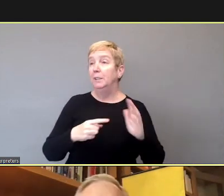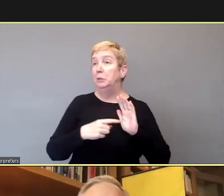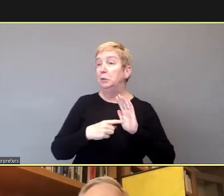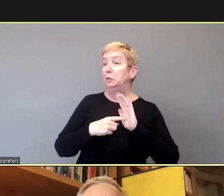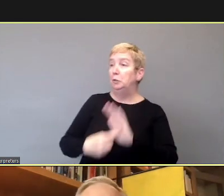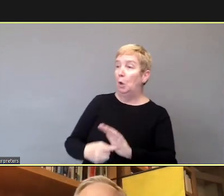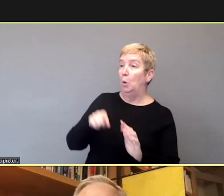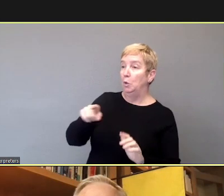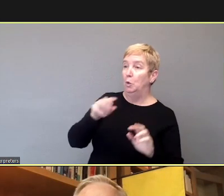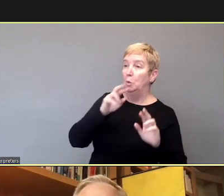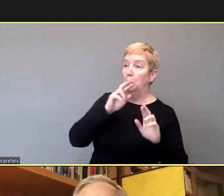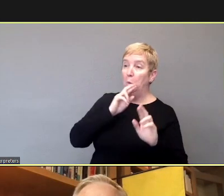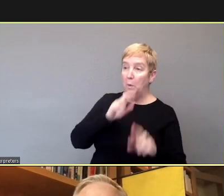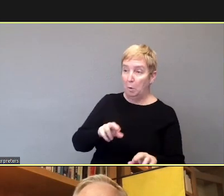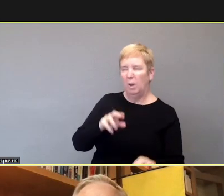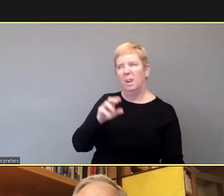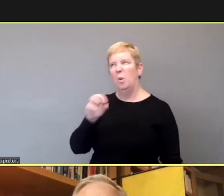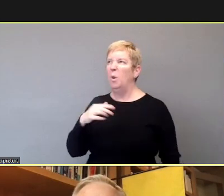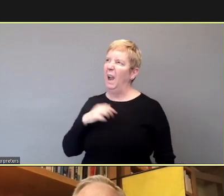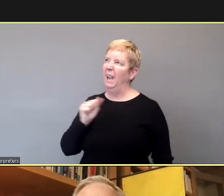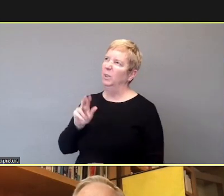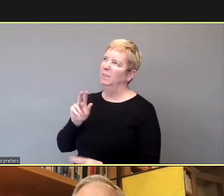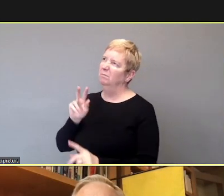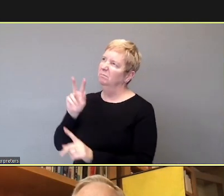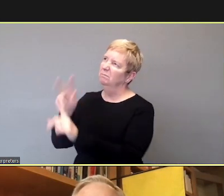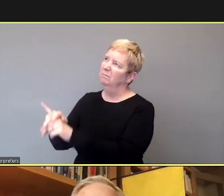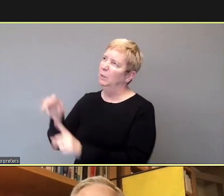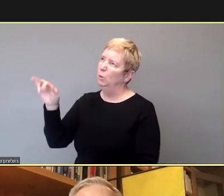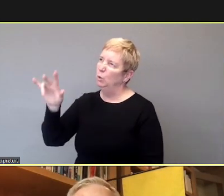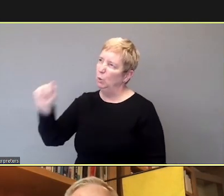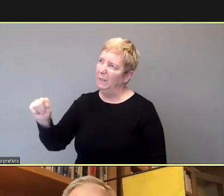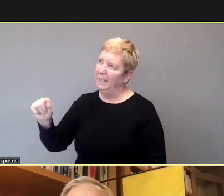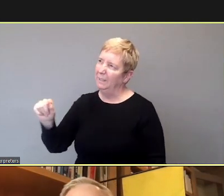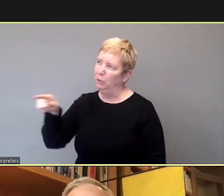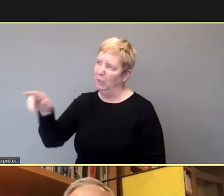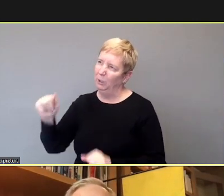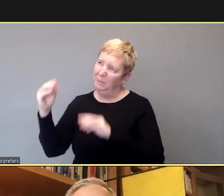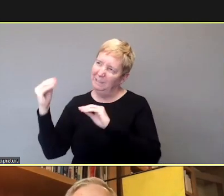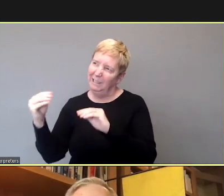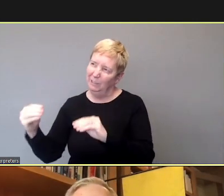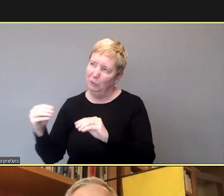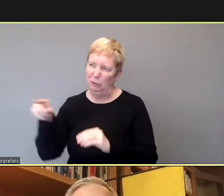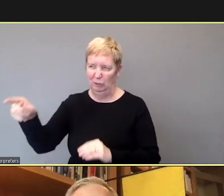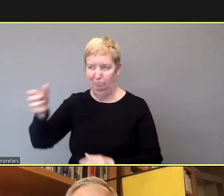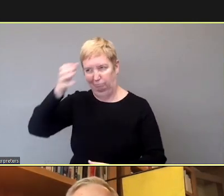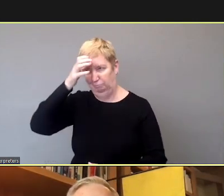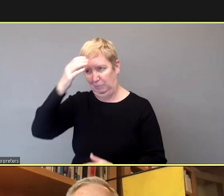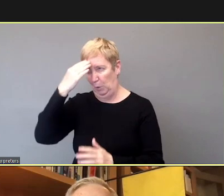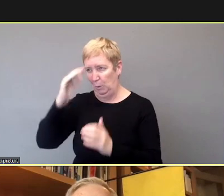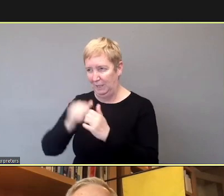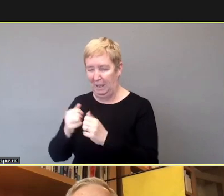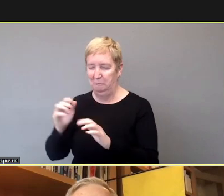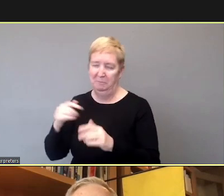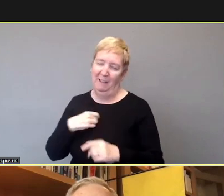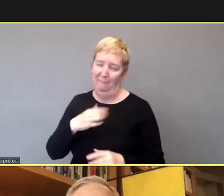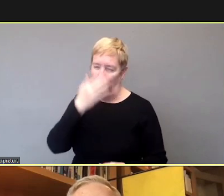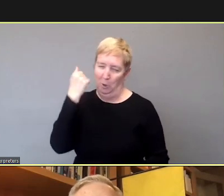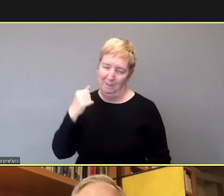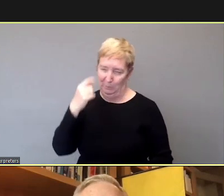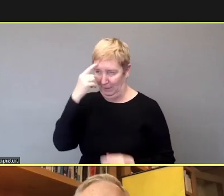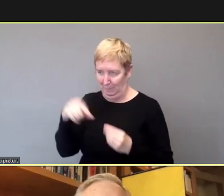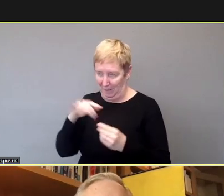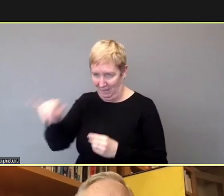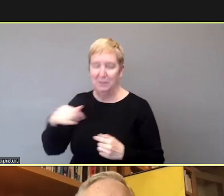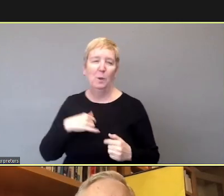that till just now because Julia is one of the people who goes in there and does that. And so I'm going to take you